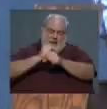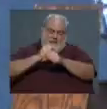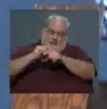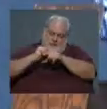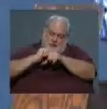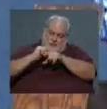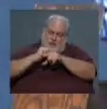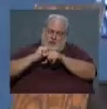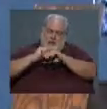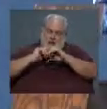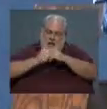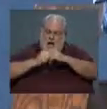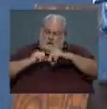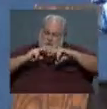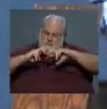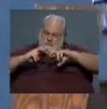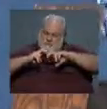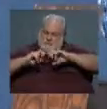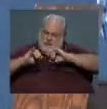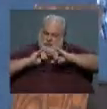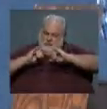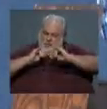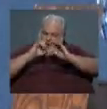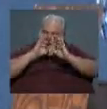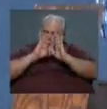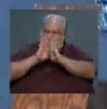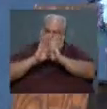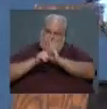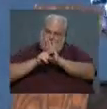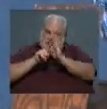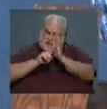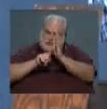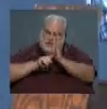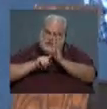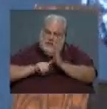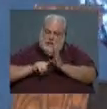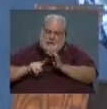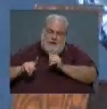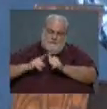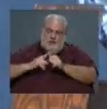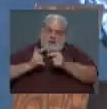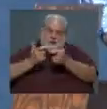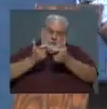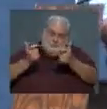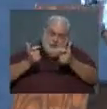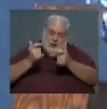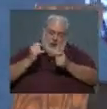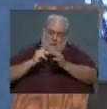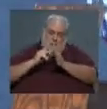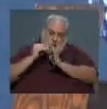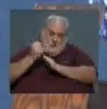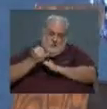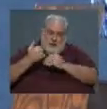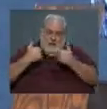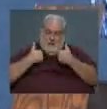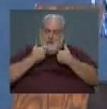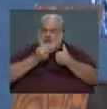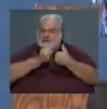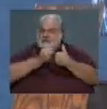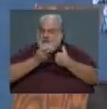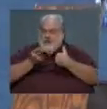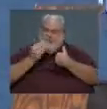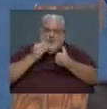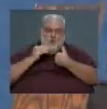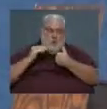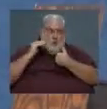to vet and do background checks. And this is our first big project, obviously. We own several houses, you know,